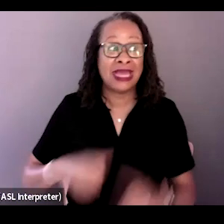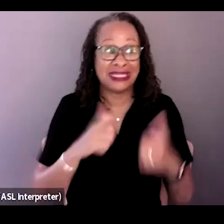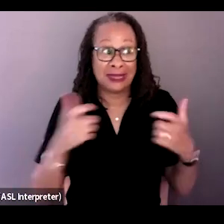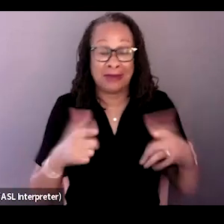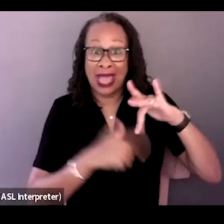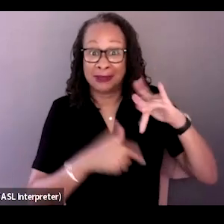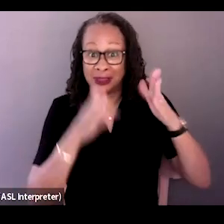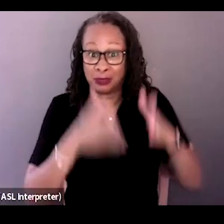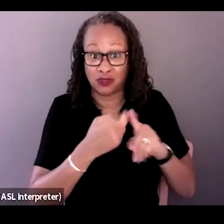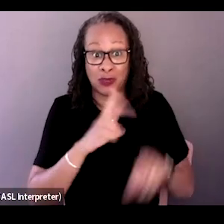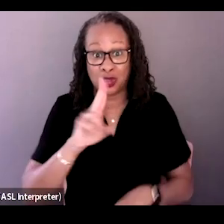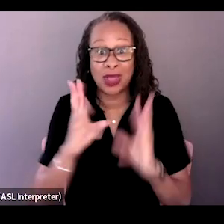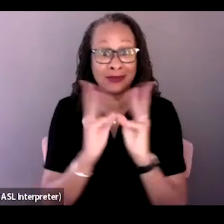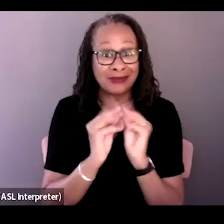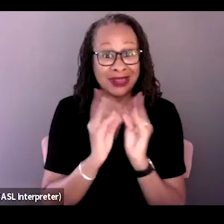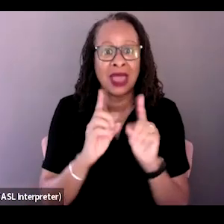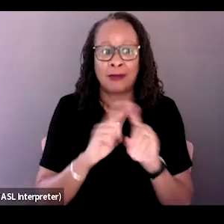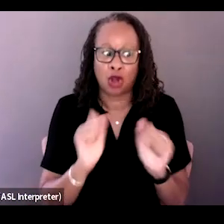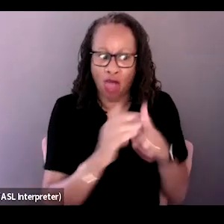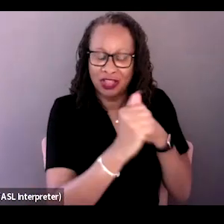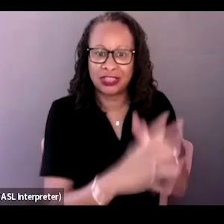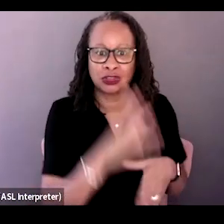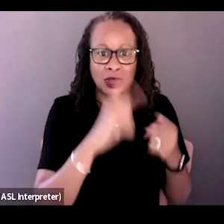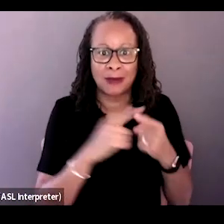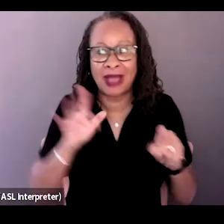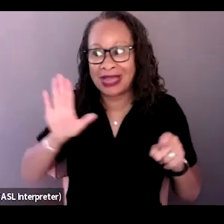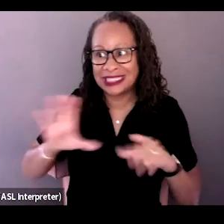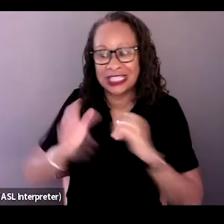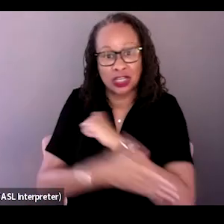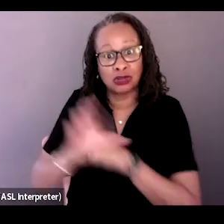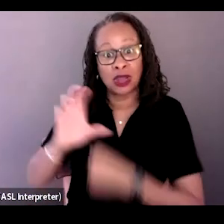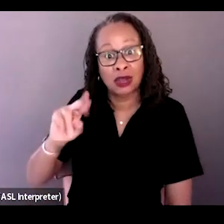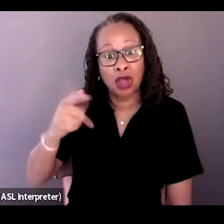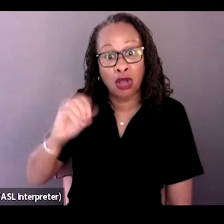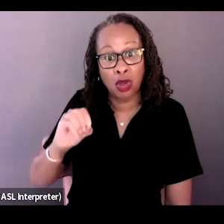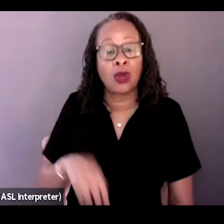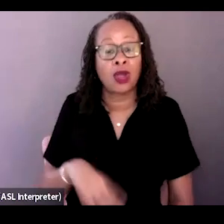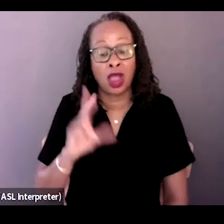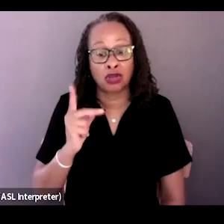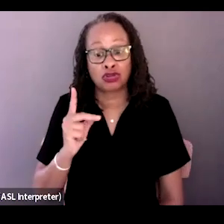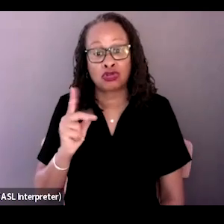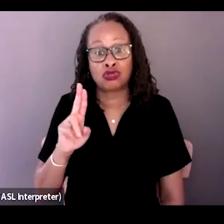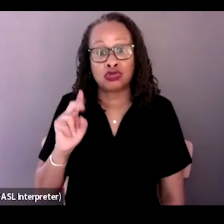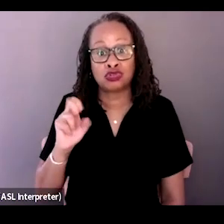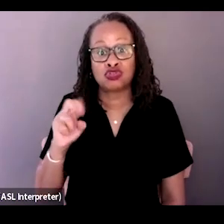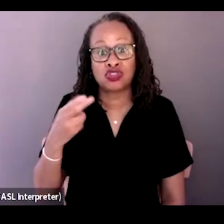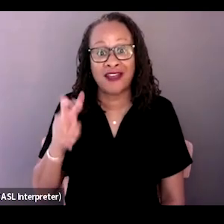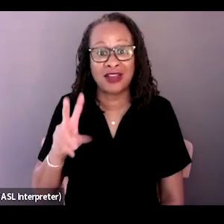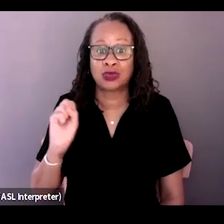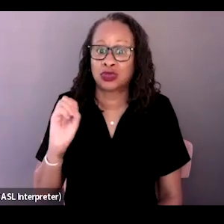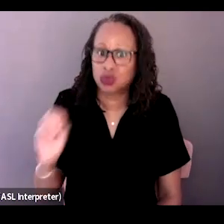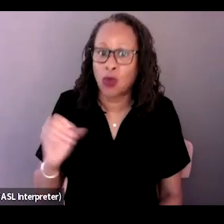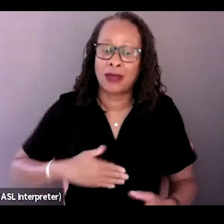But all those leaders are talking about the Congo. Even Nikita Khrushchev was so upset, he was actually moving, he